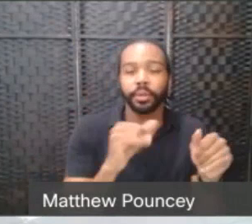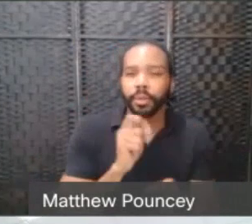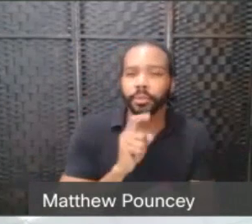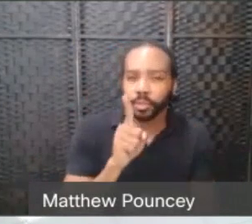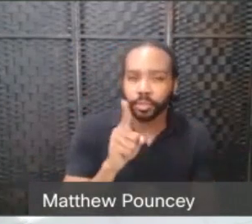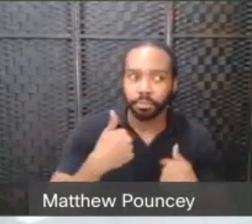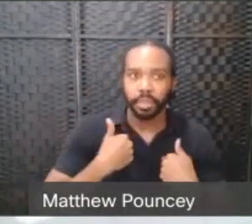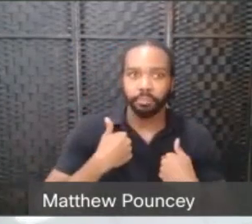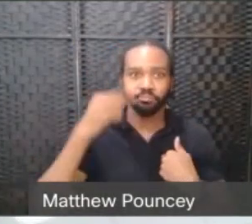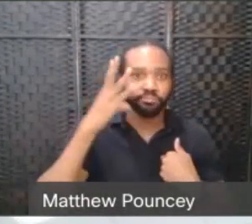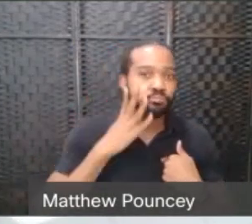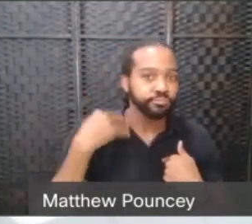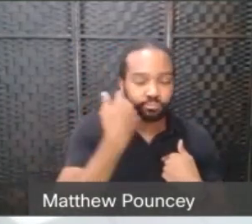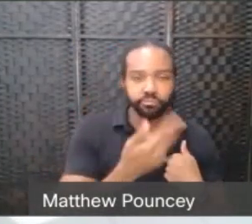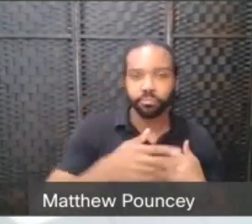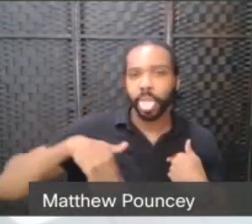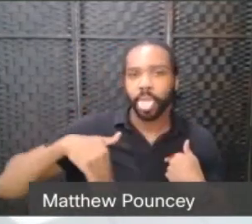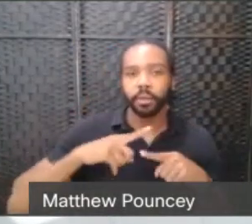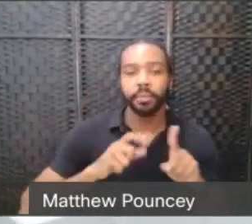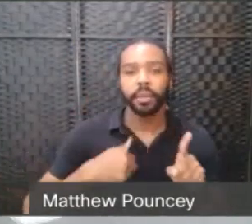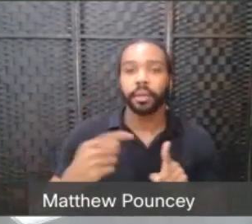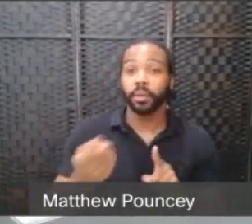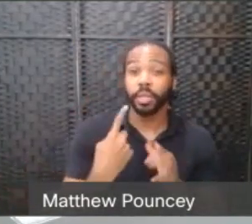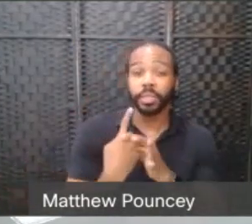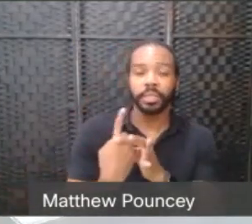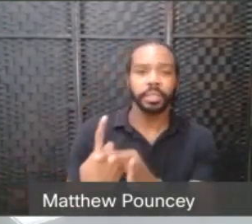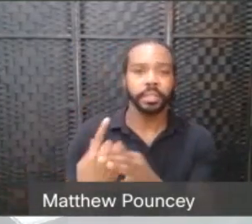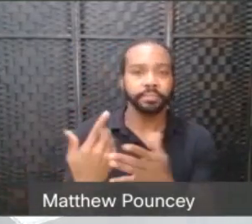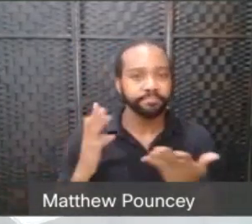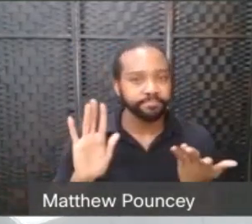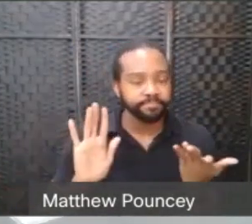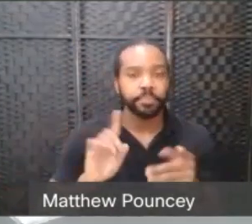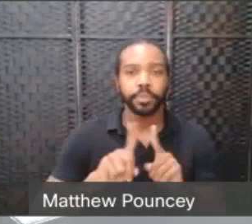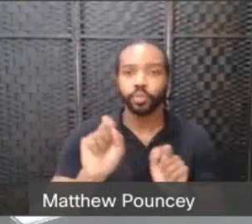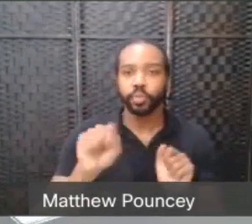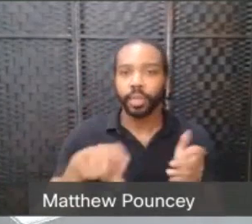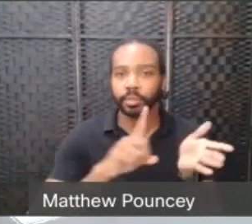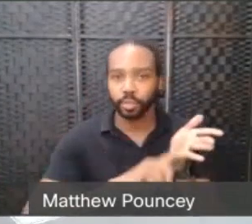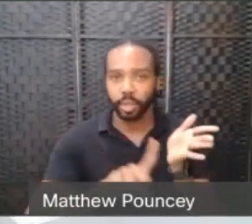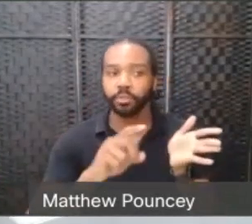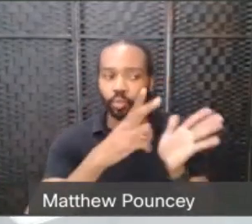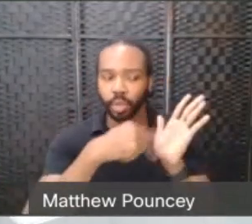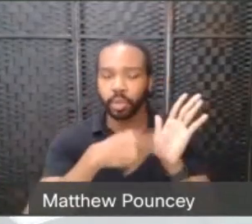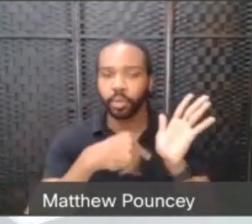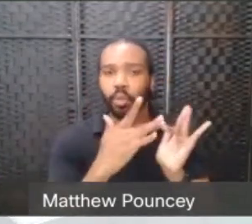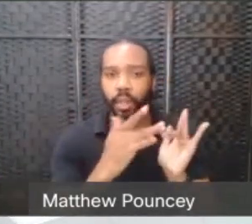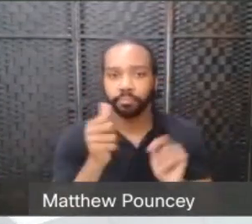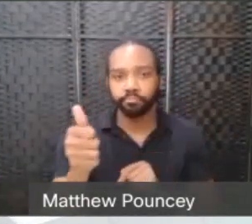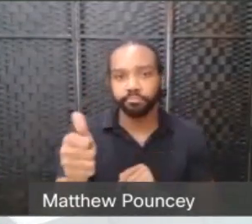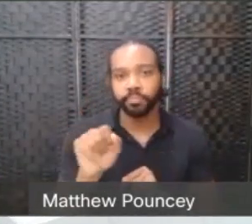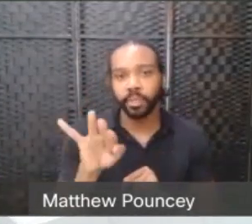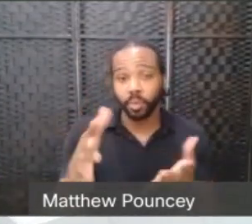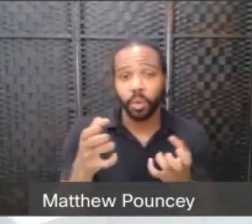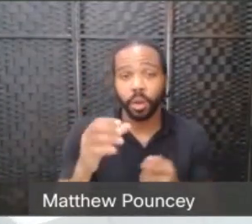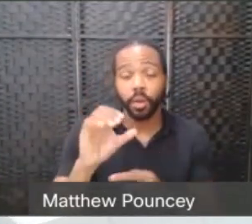so I will defer any questions for right now on it, but it is available to read online. But OSHA has put